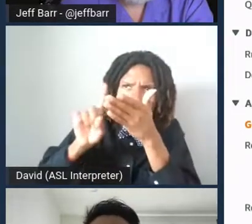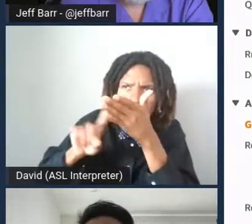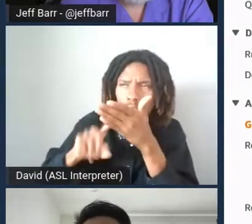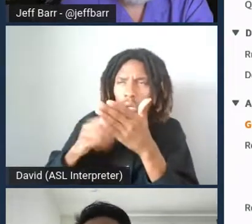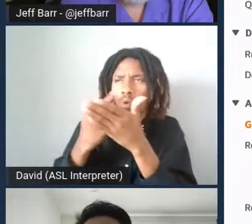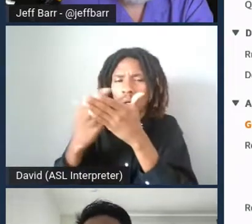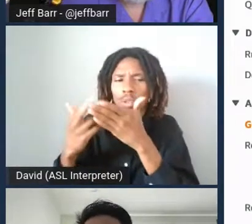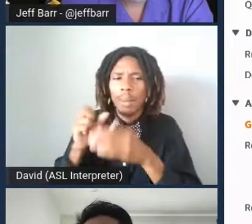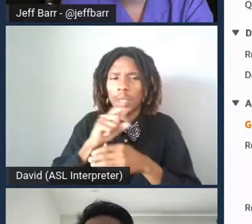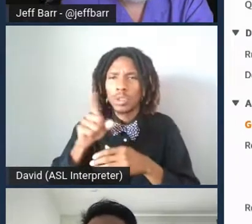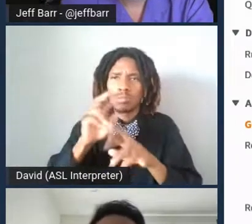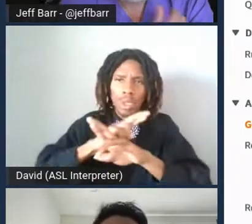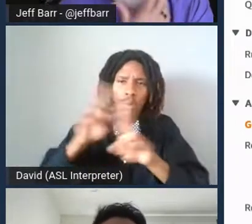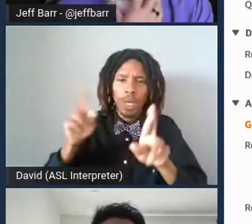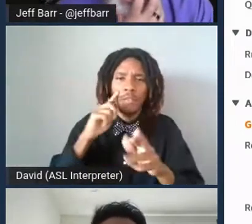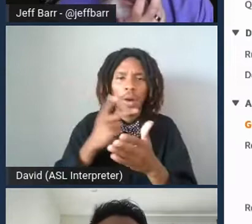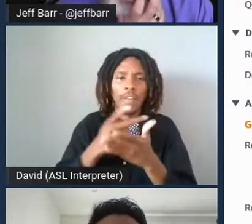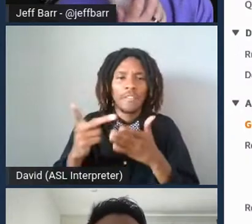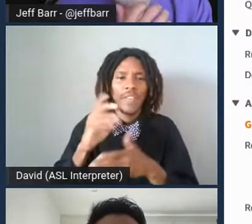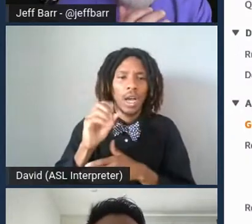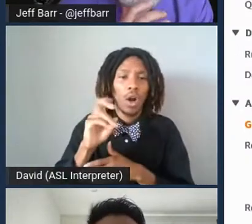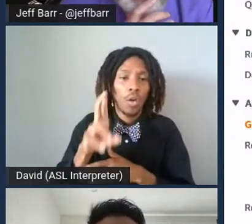make sure that they are ready for failover.